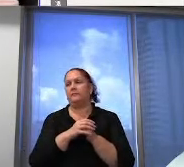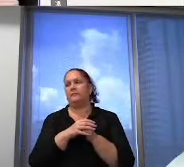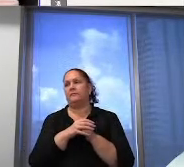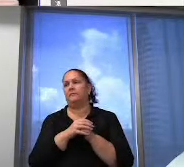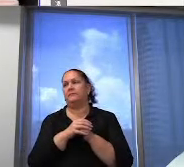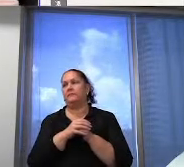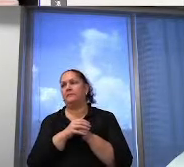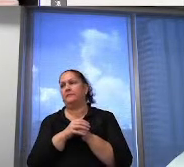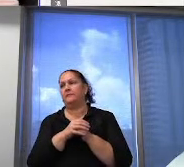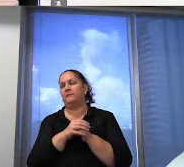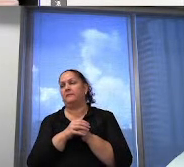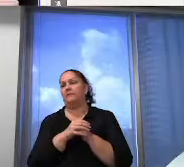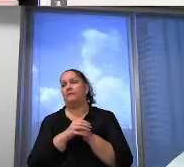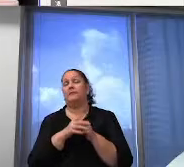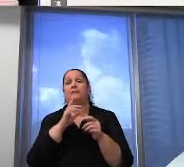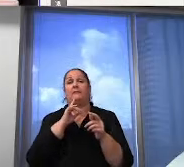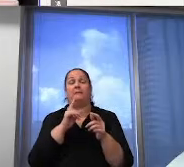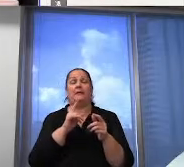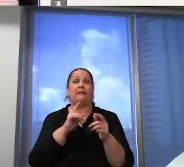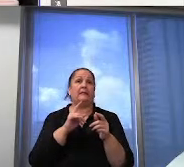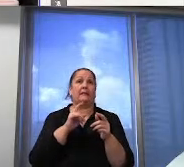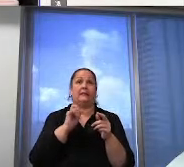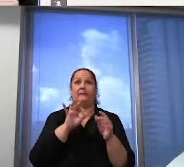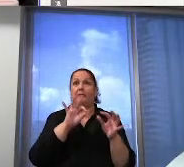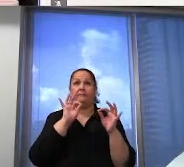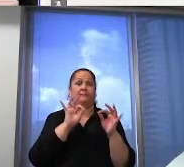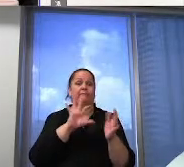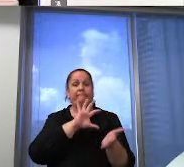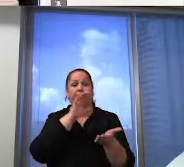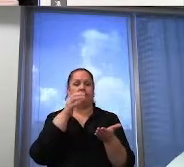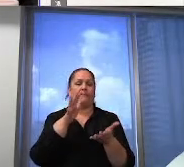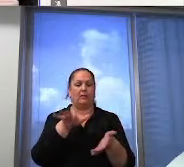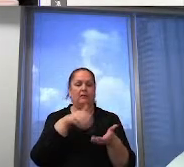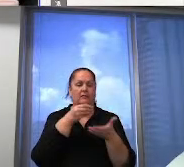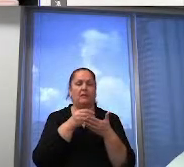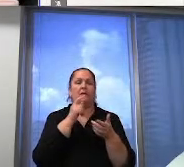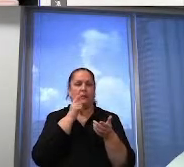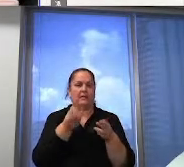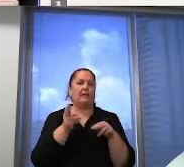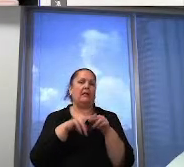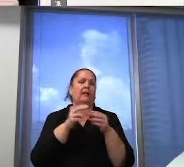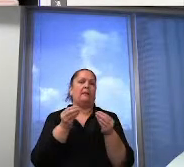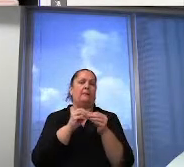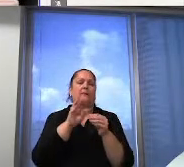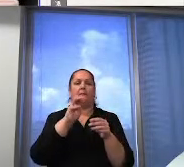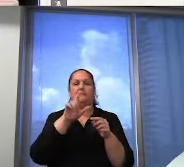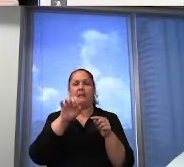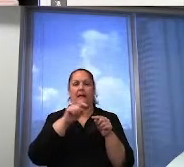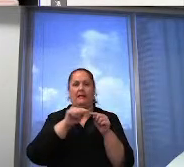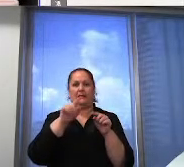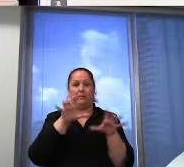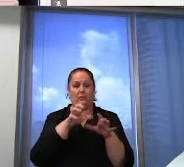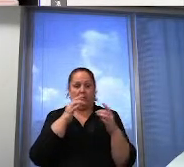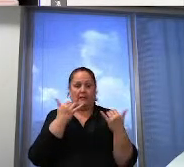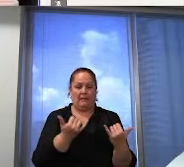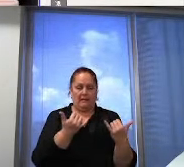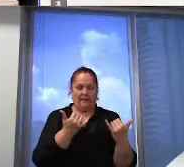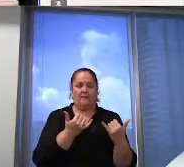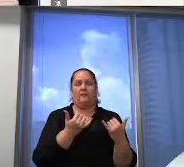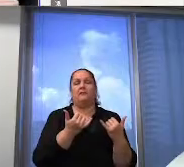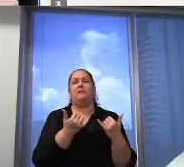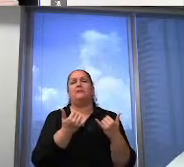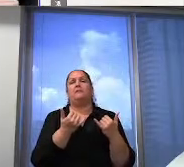being completed. In the optimal case, we will be able to increase the amount of miles that we're doing as upfront